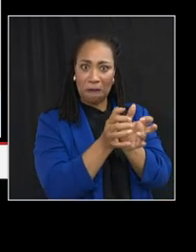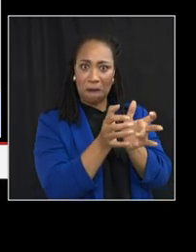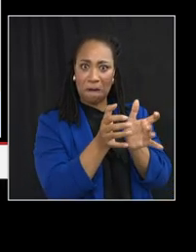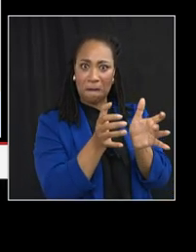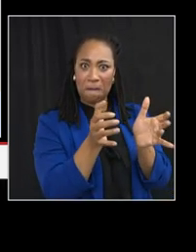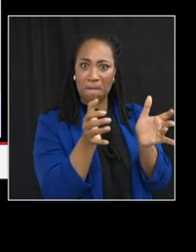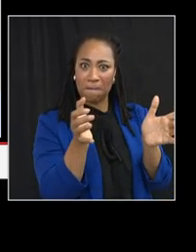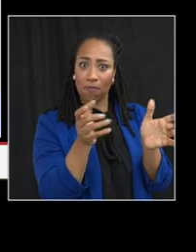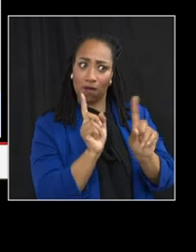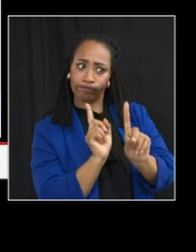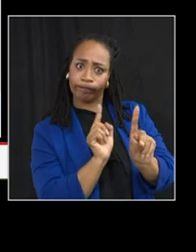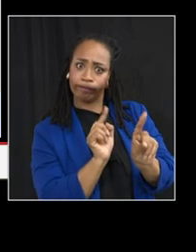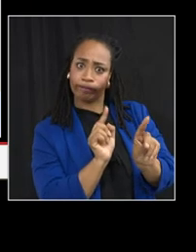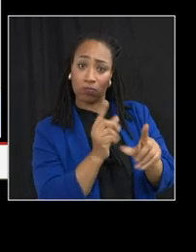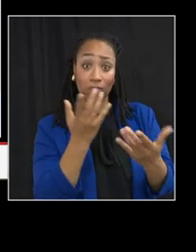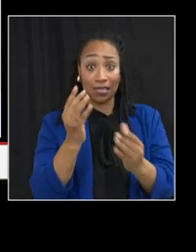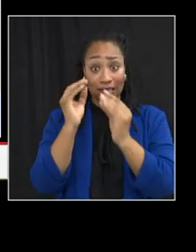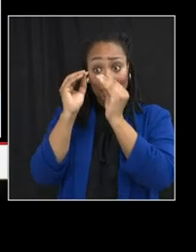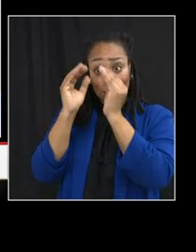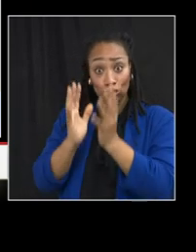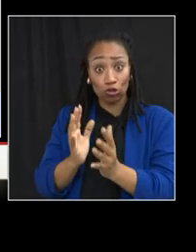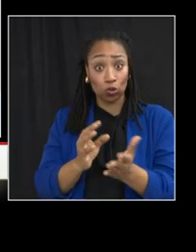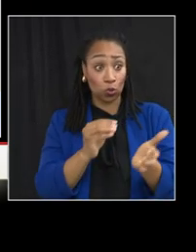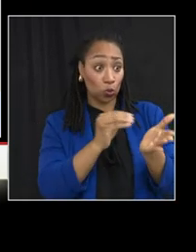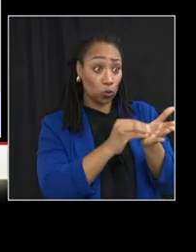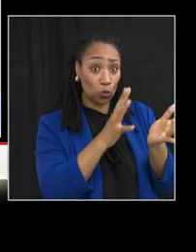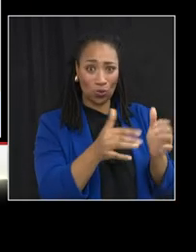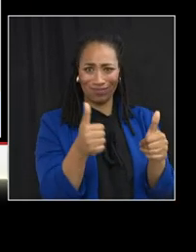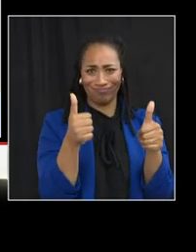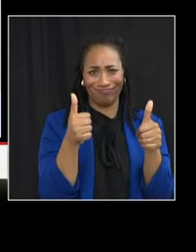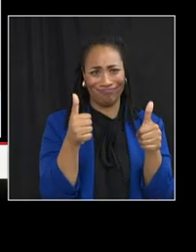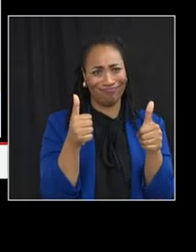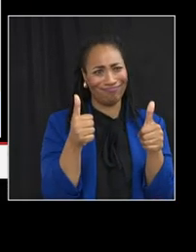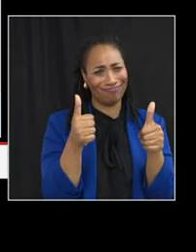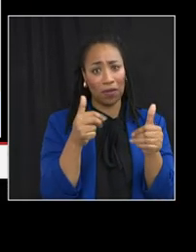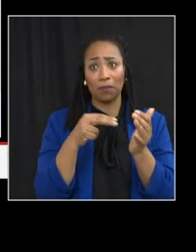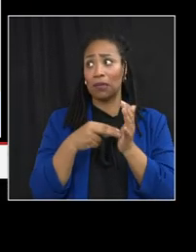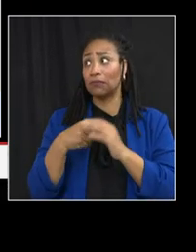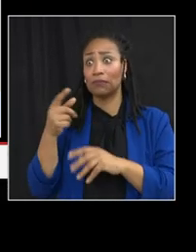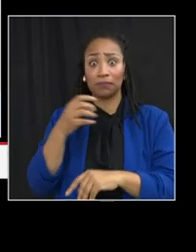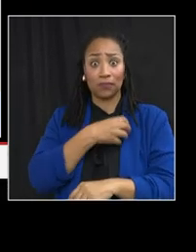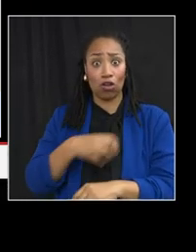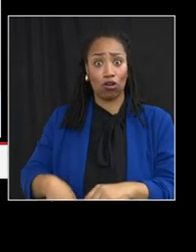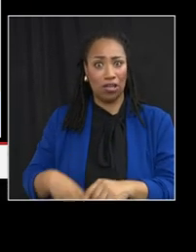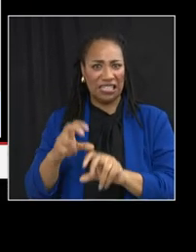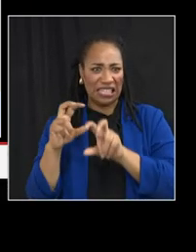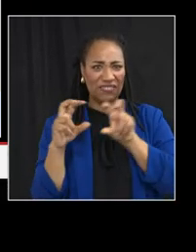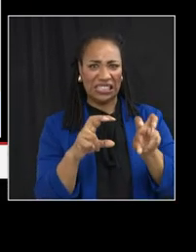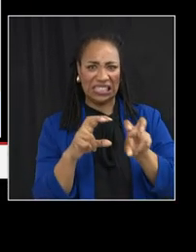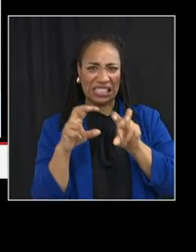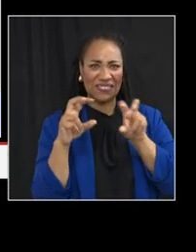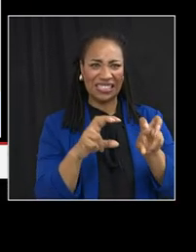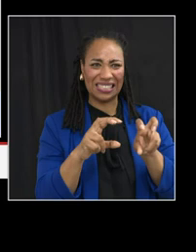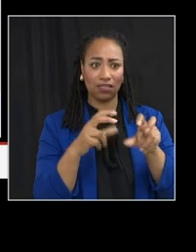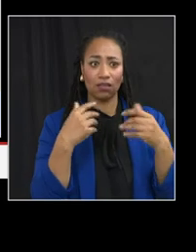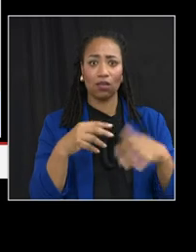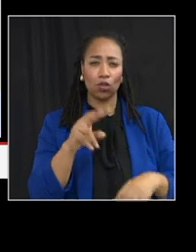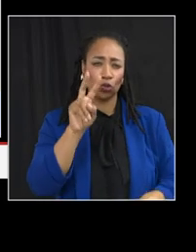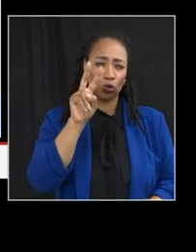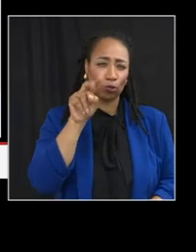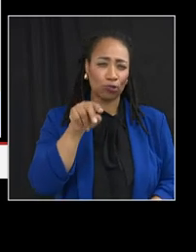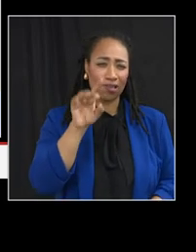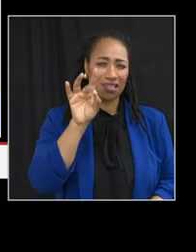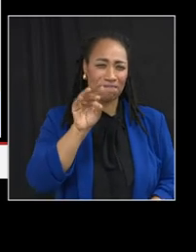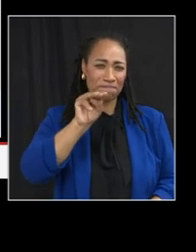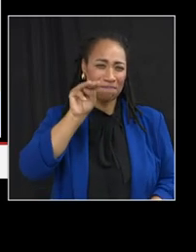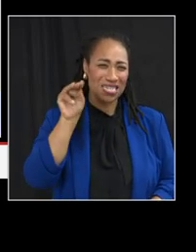the investments the mayor has made in those individuals as well, including $2.8 billion to support DC public